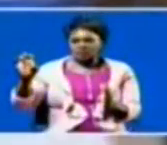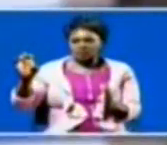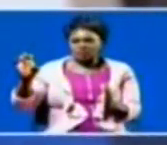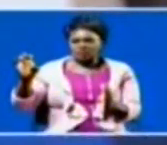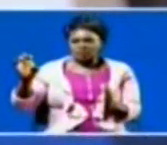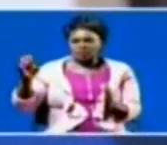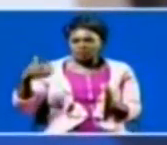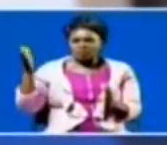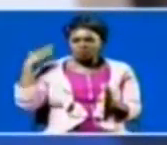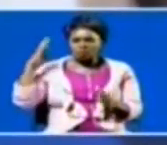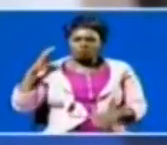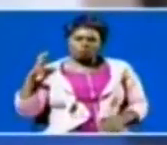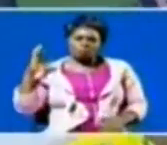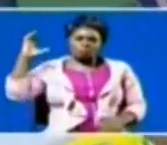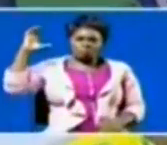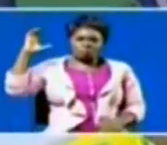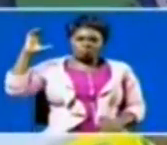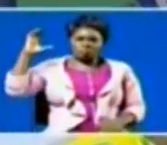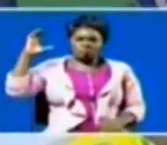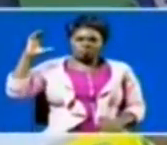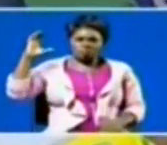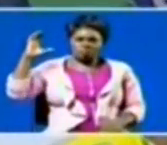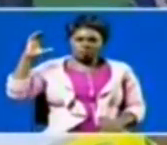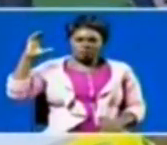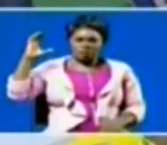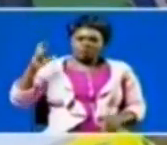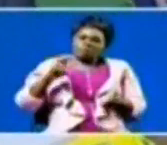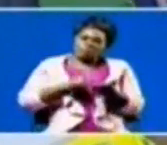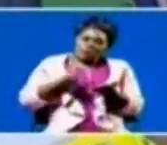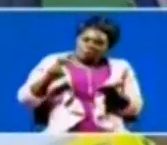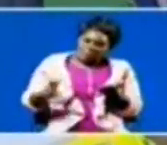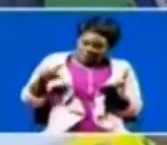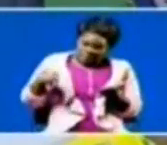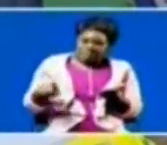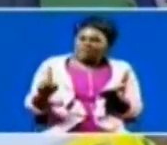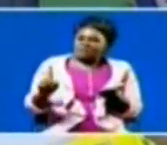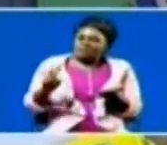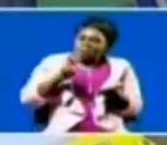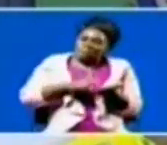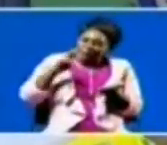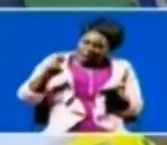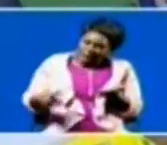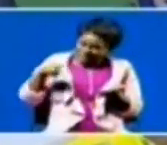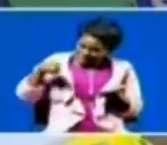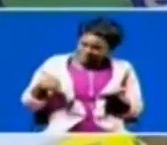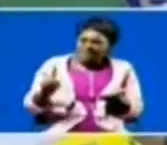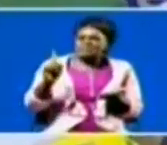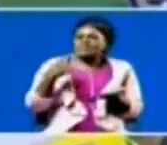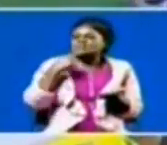And he was in Everton. Our former head coach, Mr. Dylan Kerr, resigned, repeat the word,